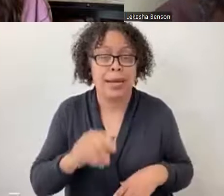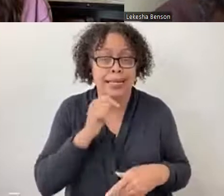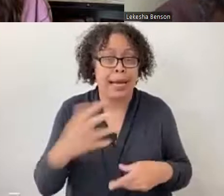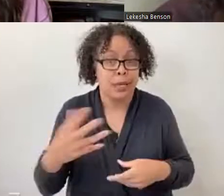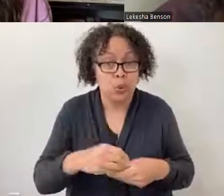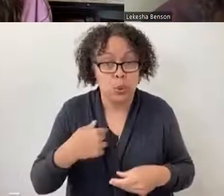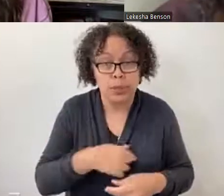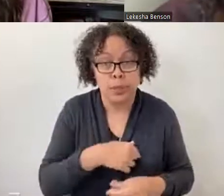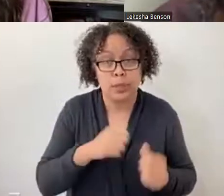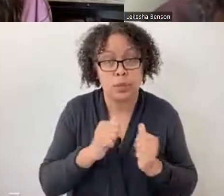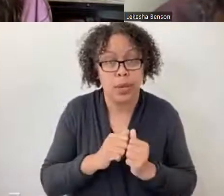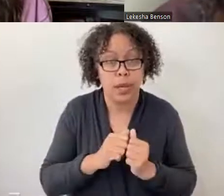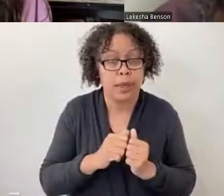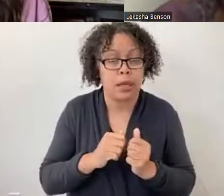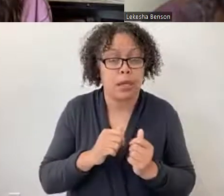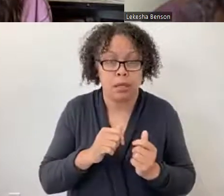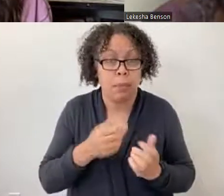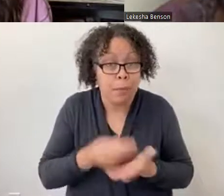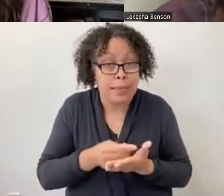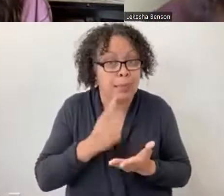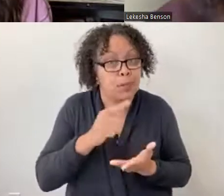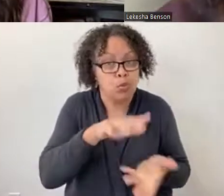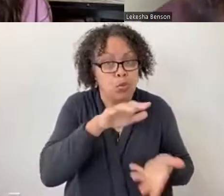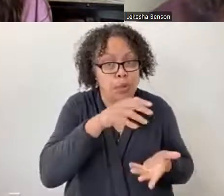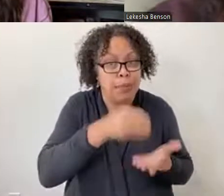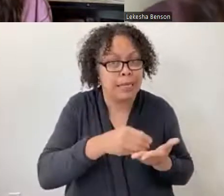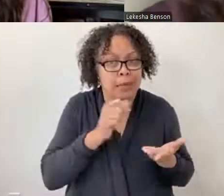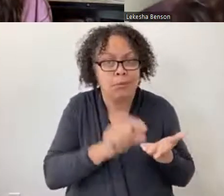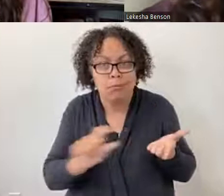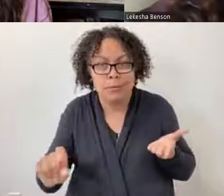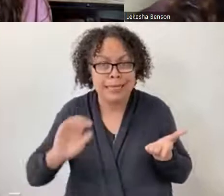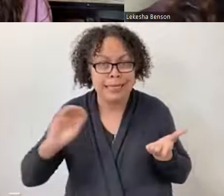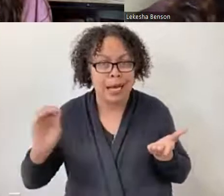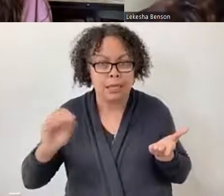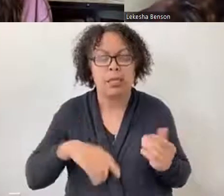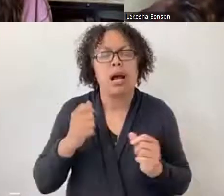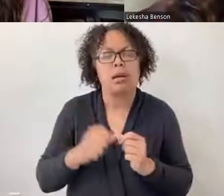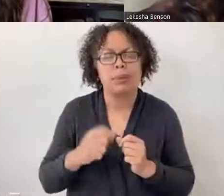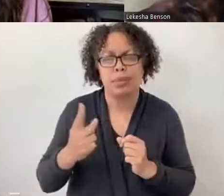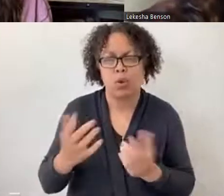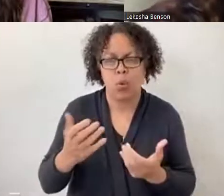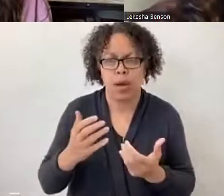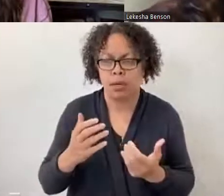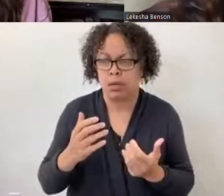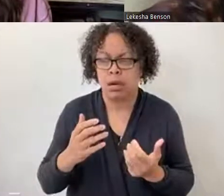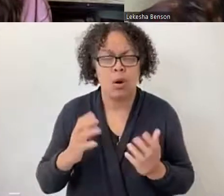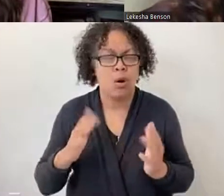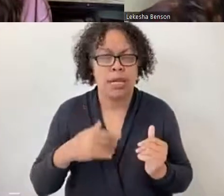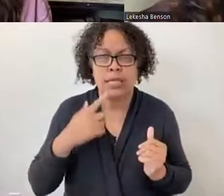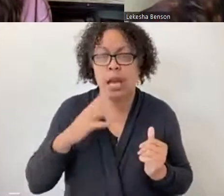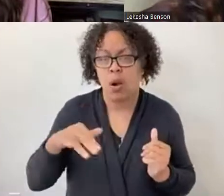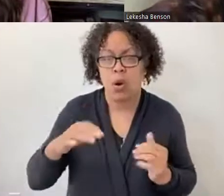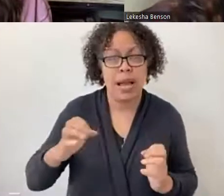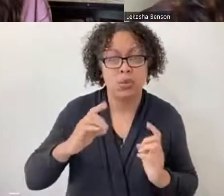the amount of money that you're getting. I remember that somebody wanted almost all the time, they go, okay, you can